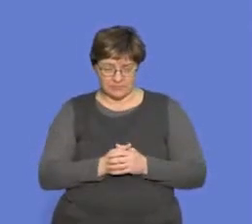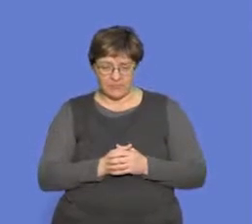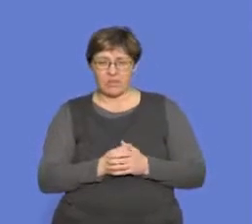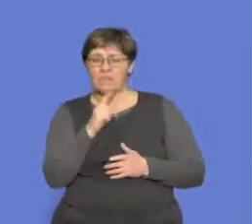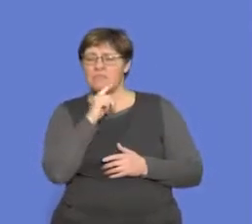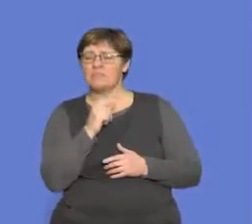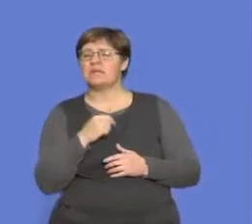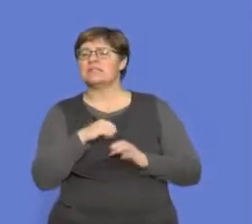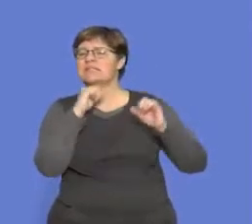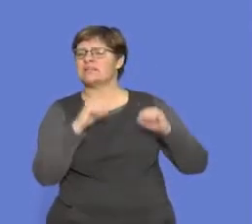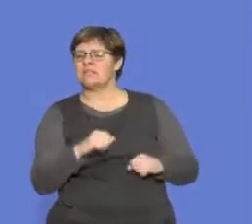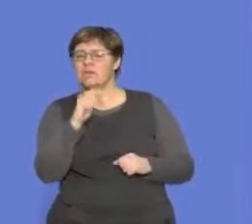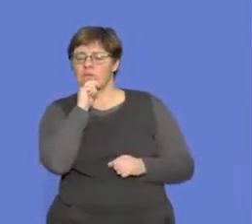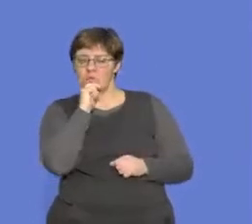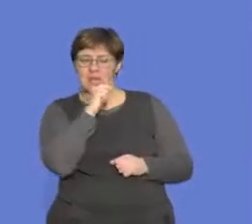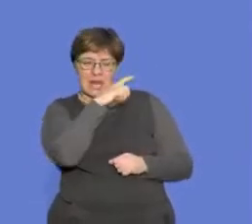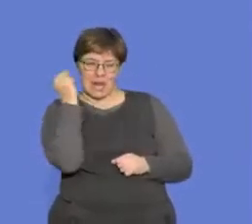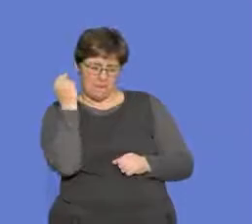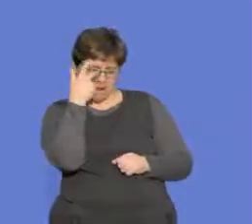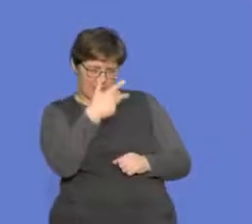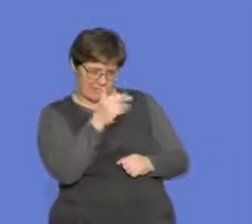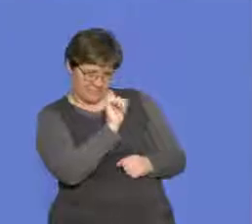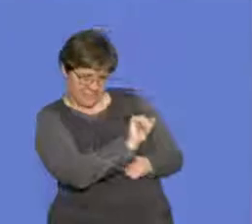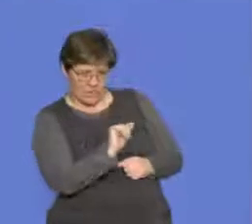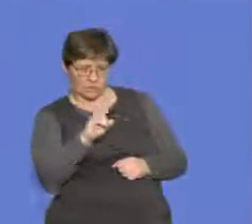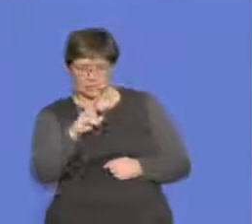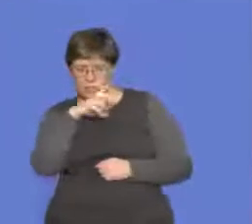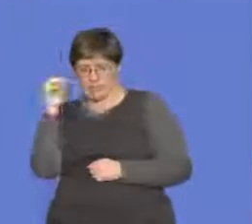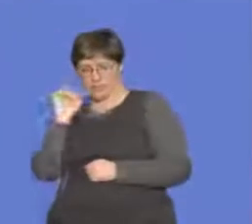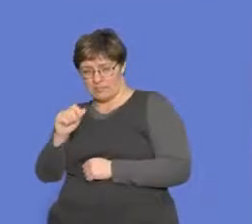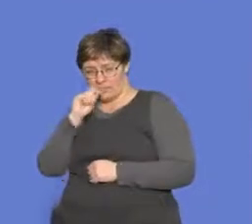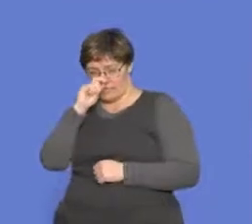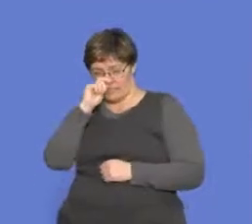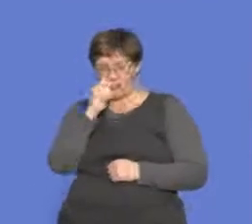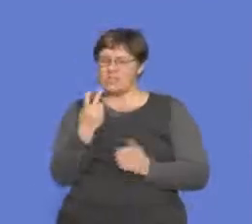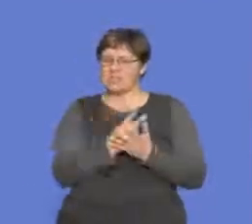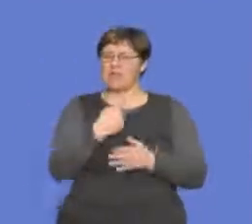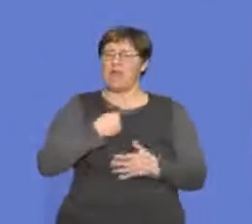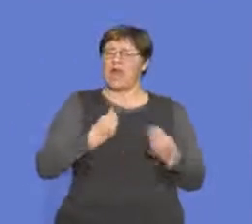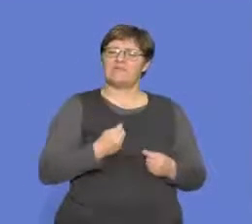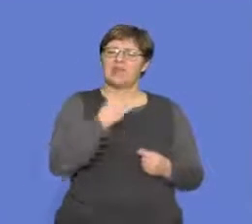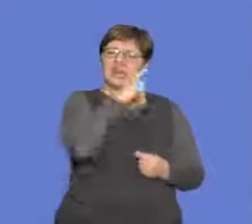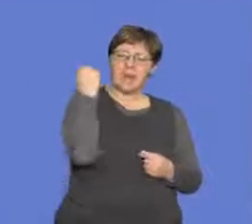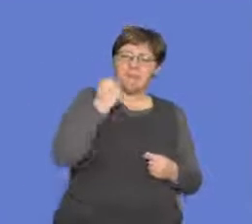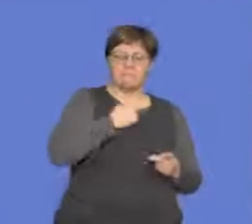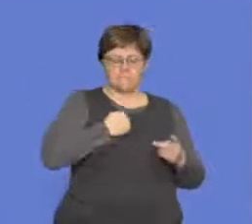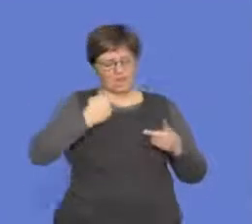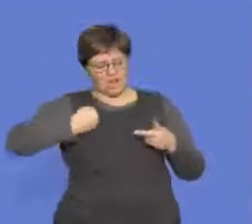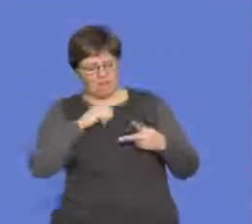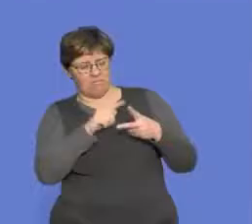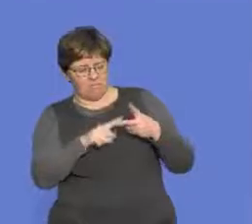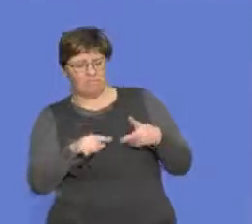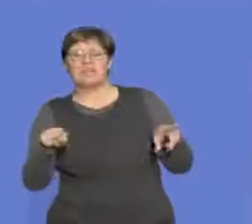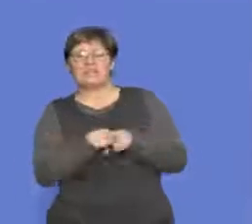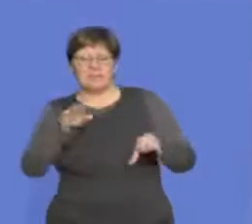a system that used two names to classify organisms. Like we have a name and surname, it was a similar system that was introduced.